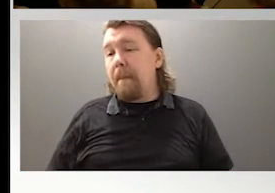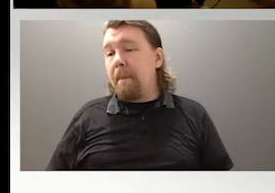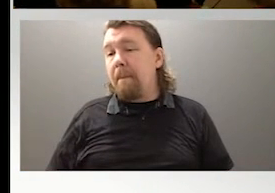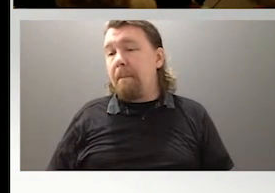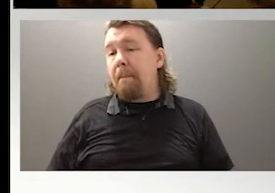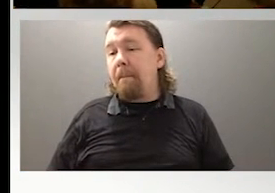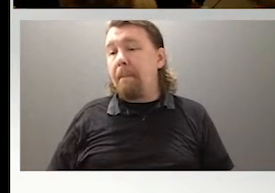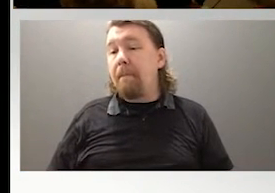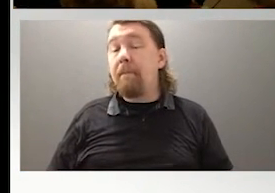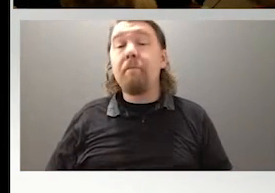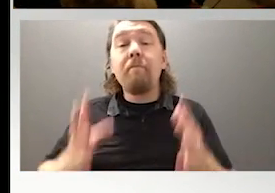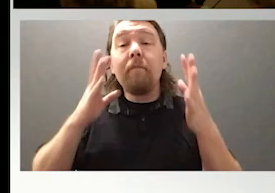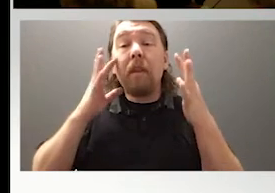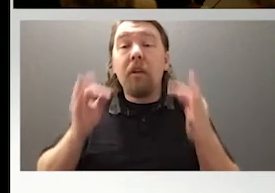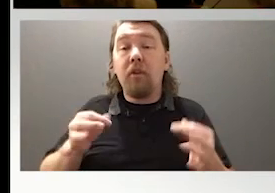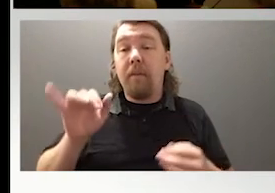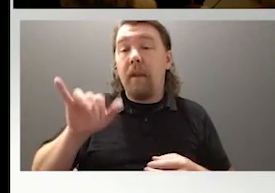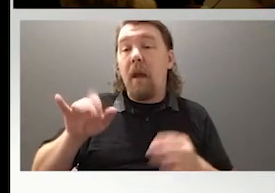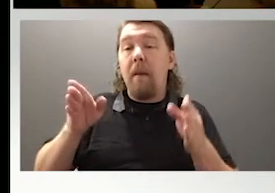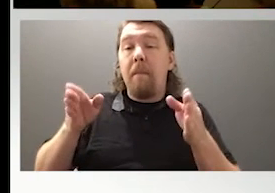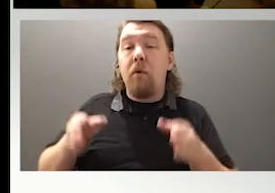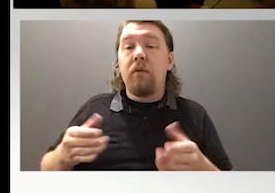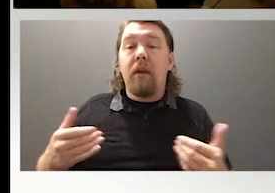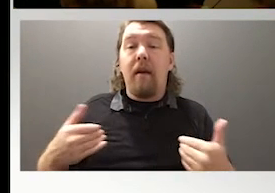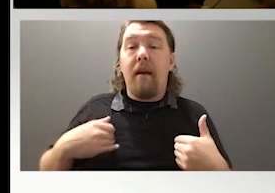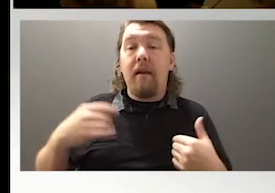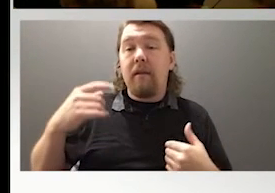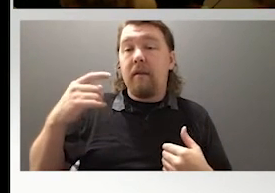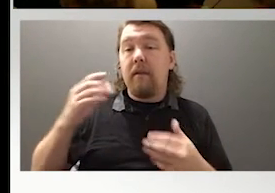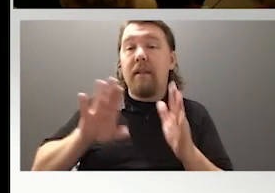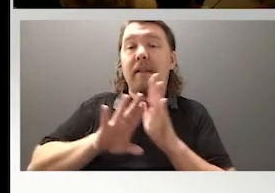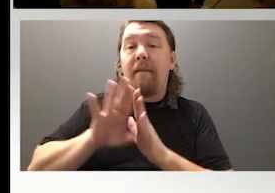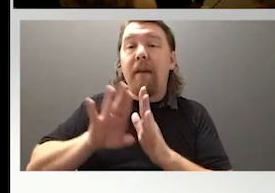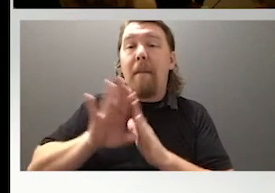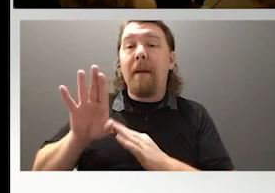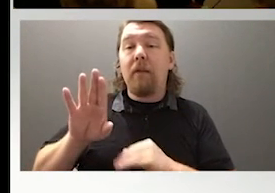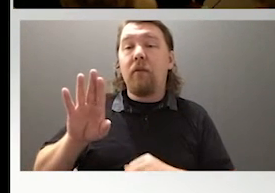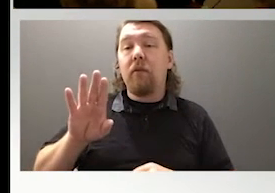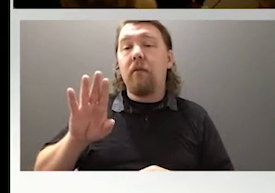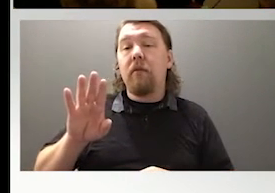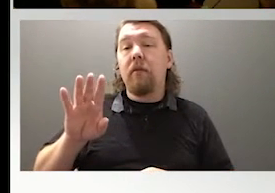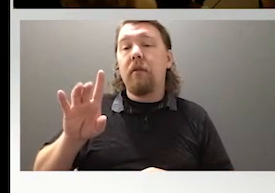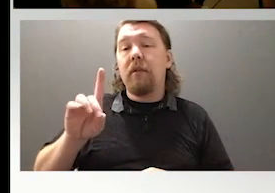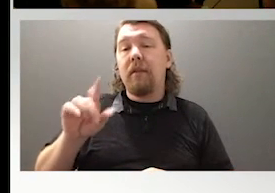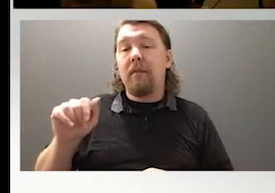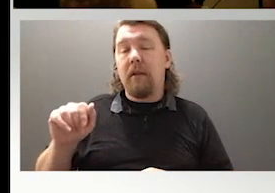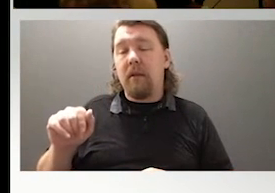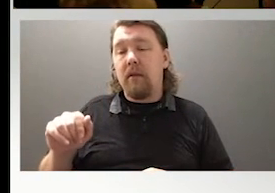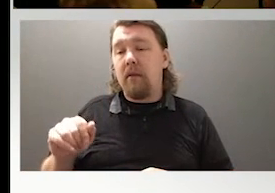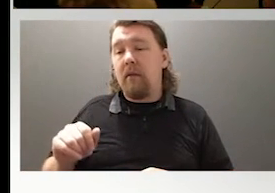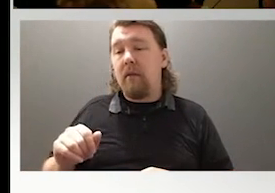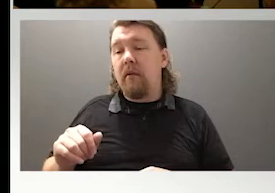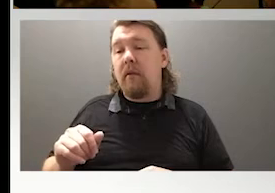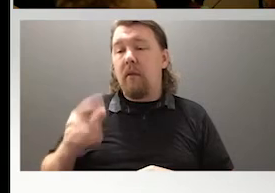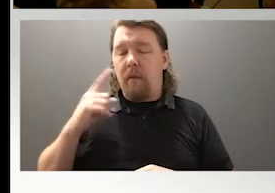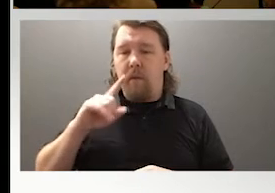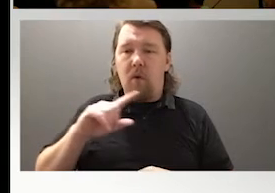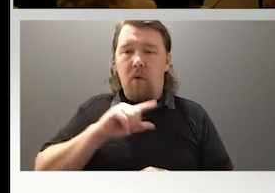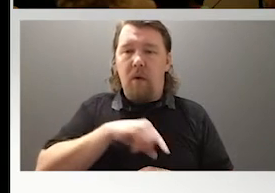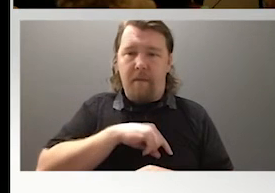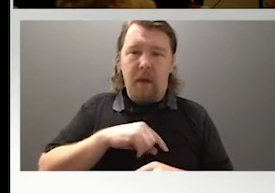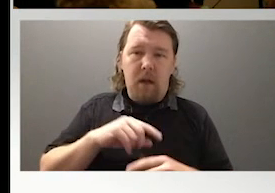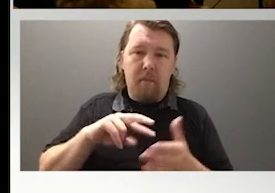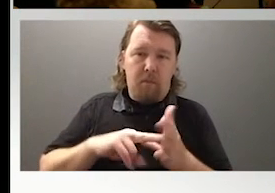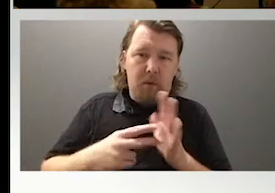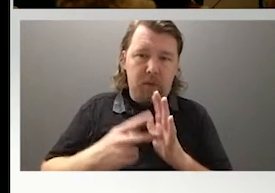In order to determine if the person has a developmental disability, we, for eligibility purposes for